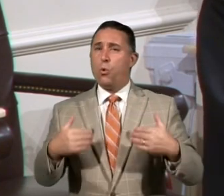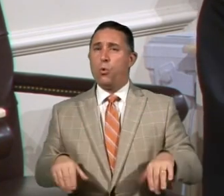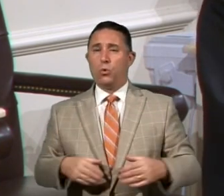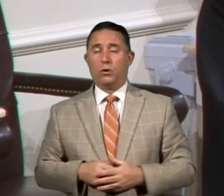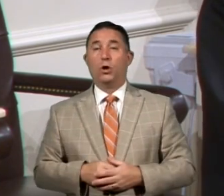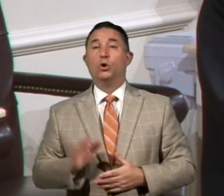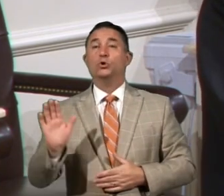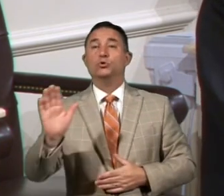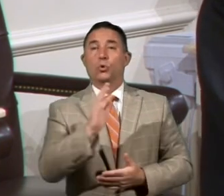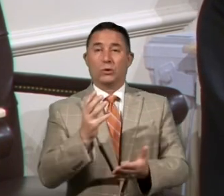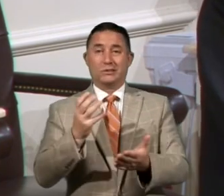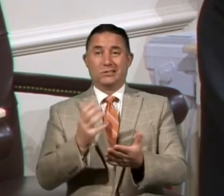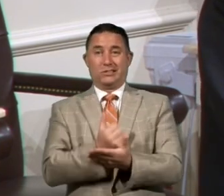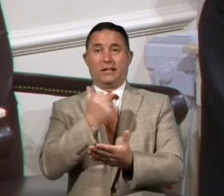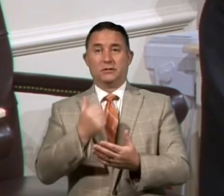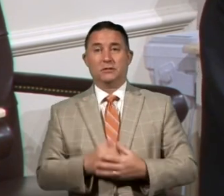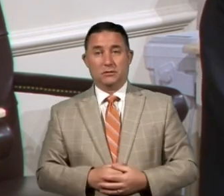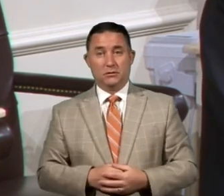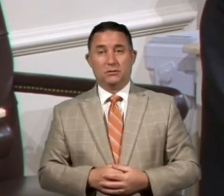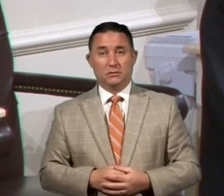This is your chance.